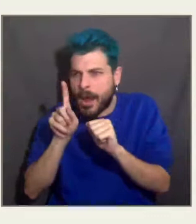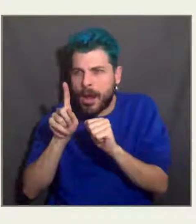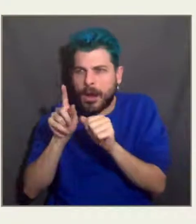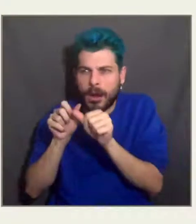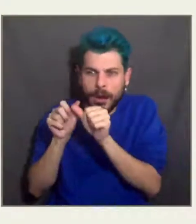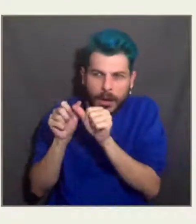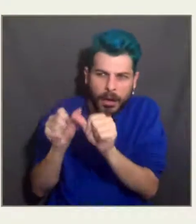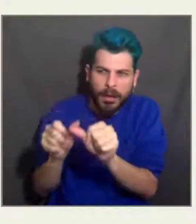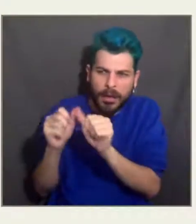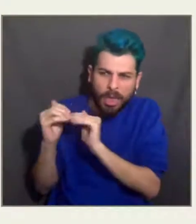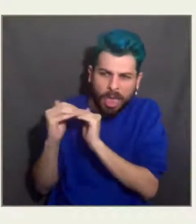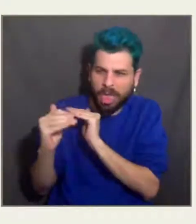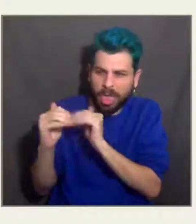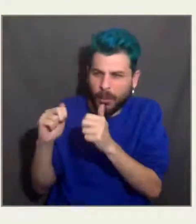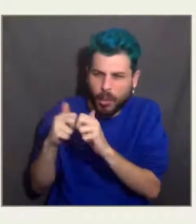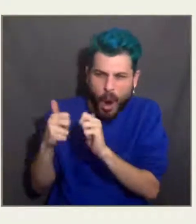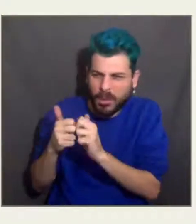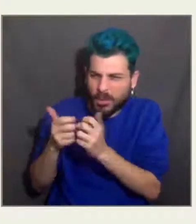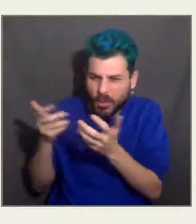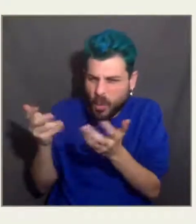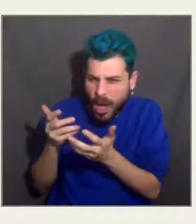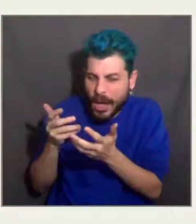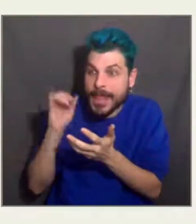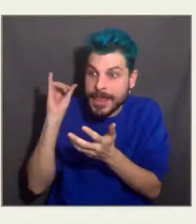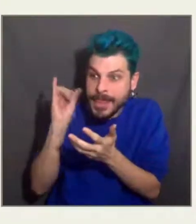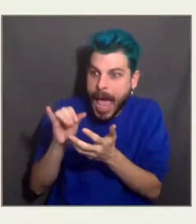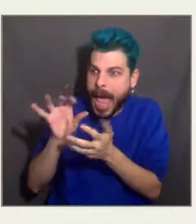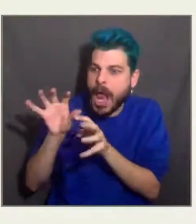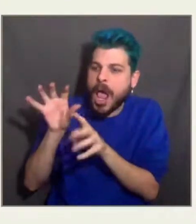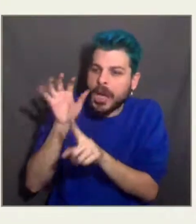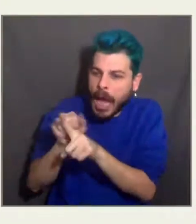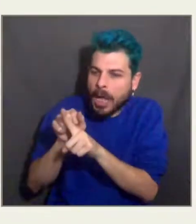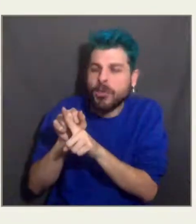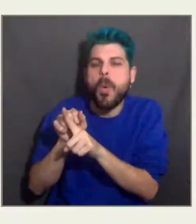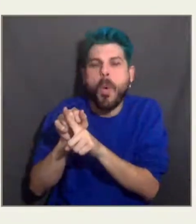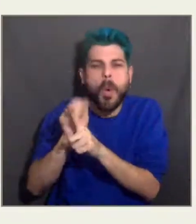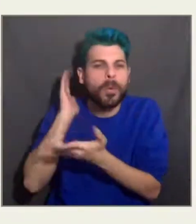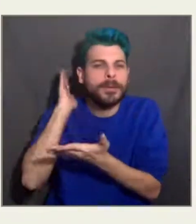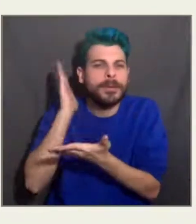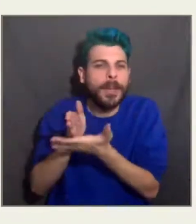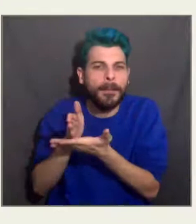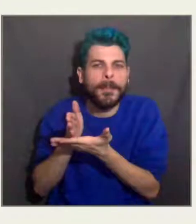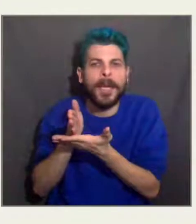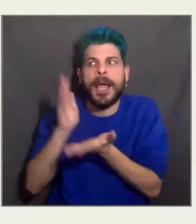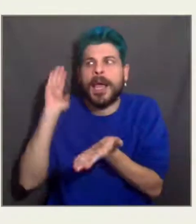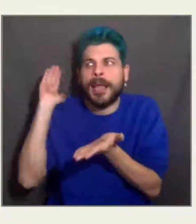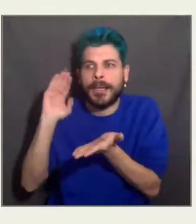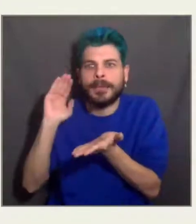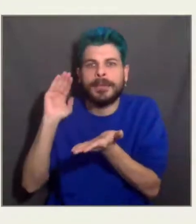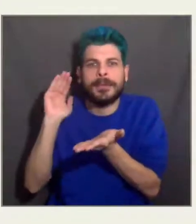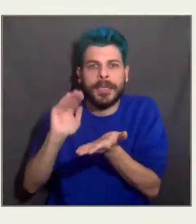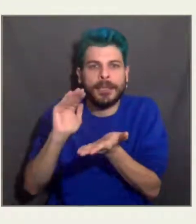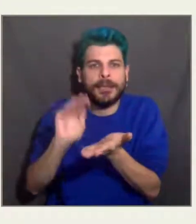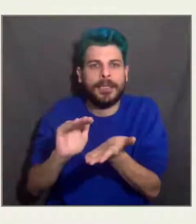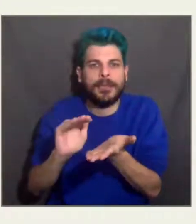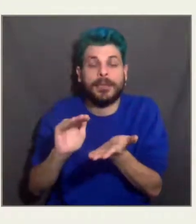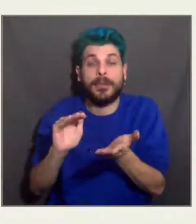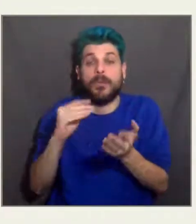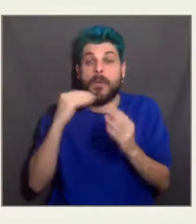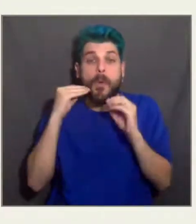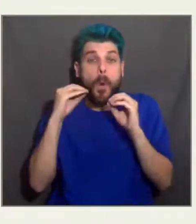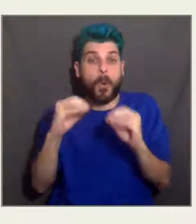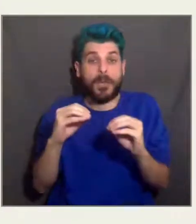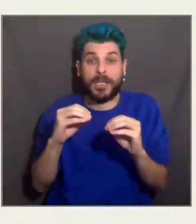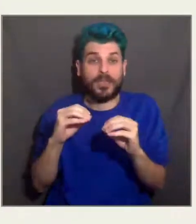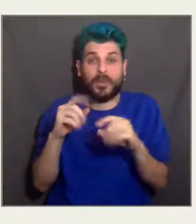do to stop the bleeding. Because we can't solve homelessness until we stop the number of